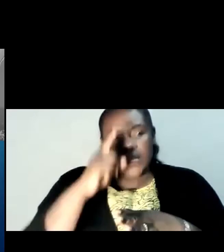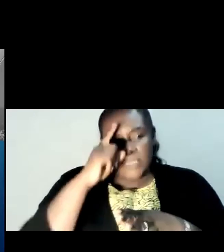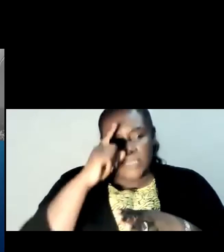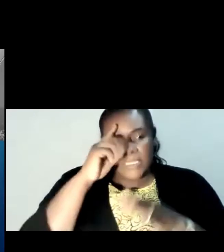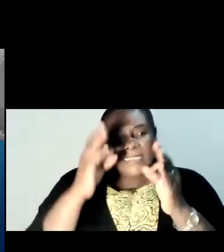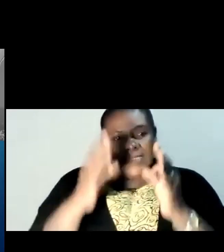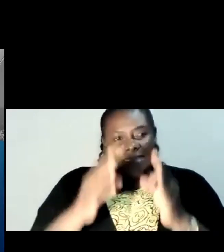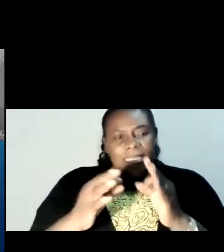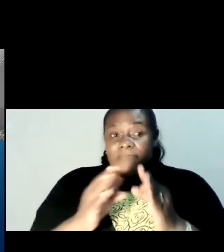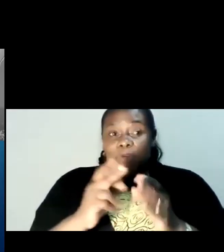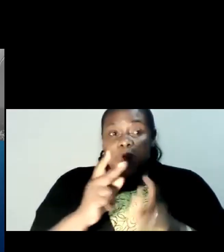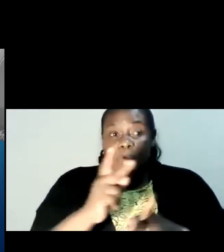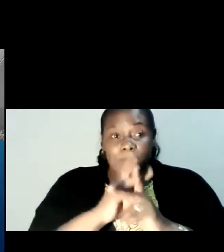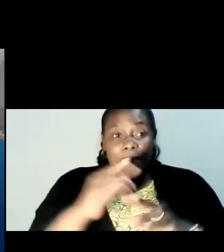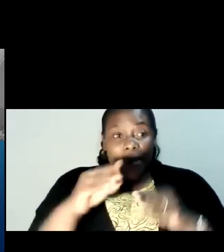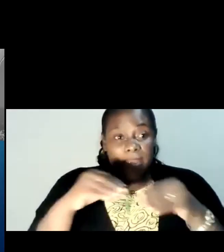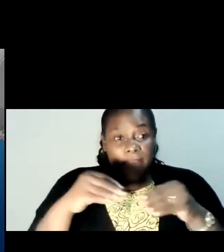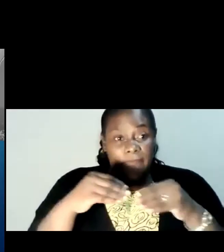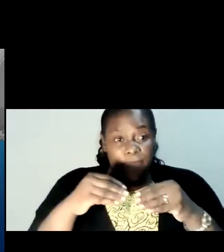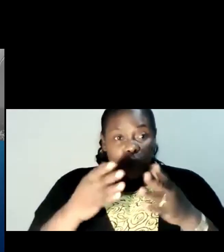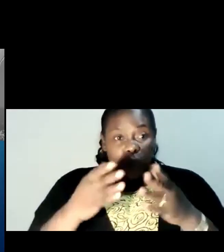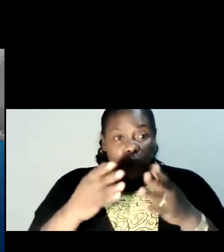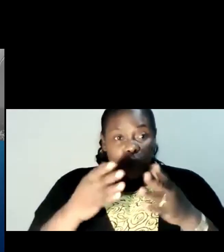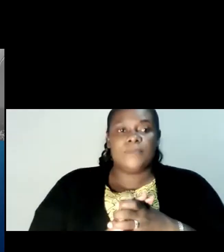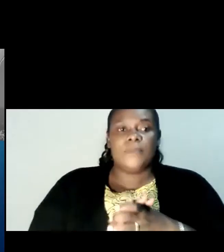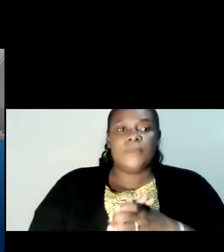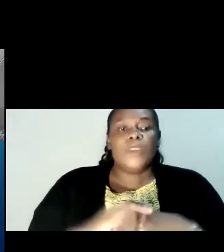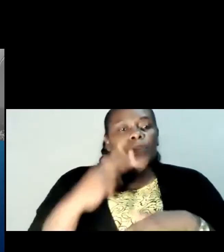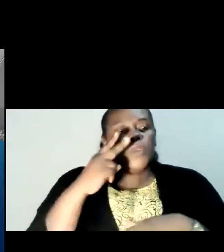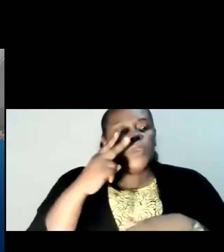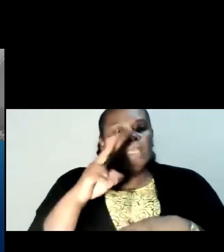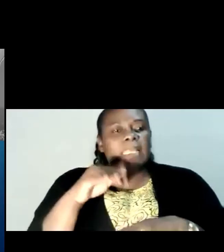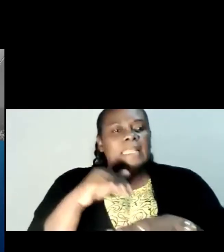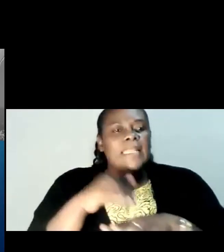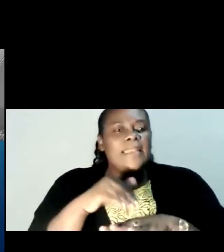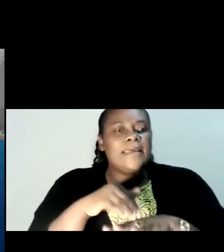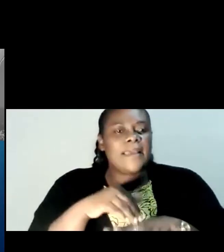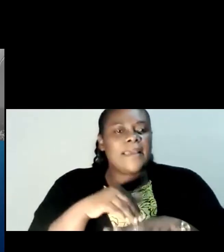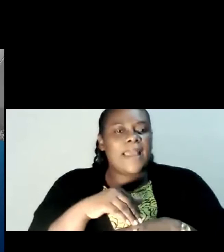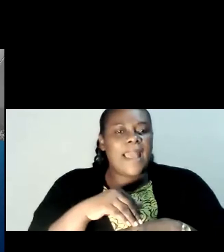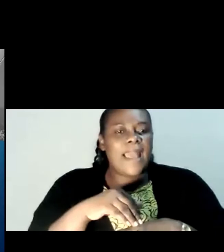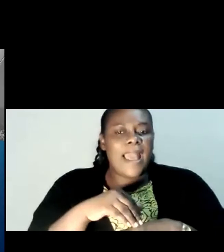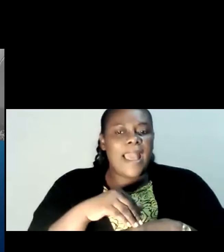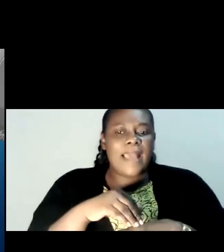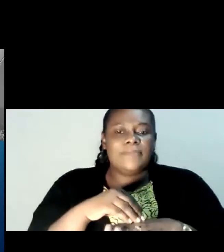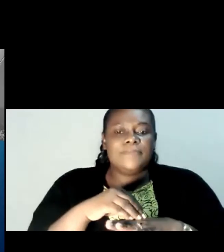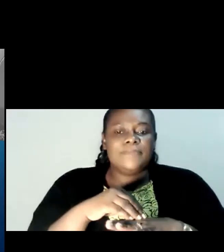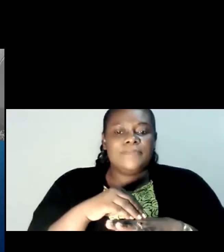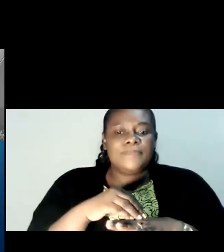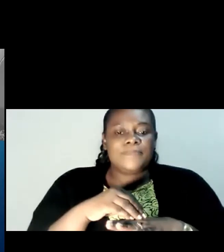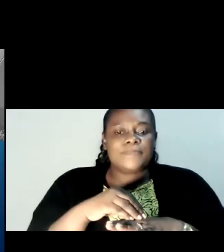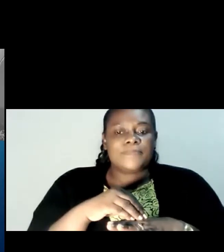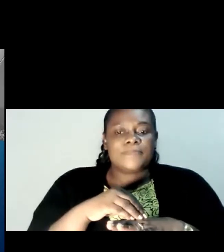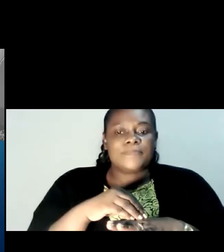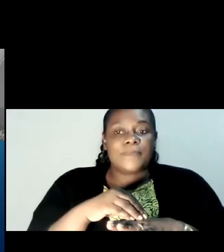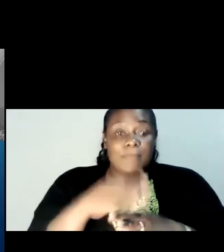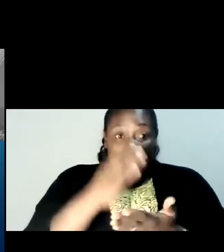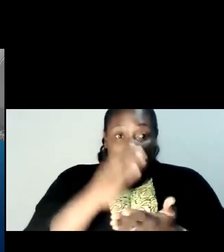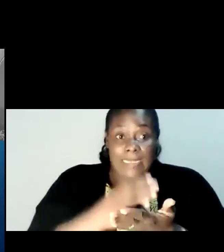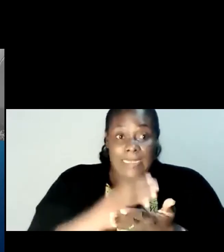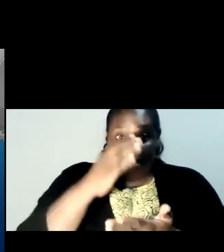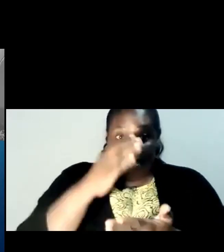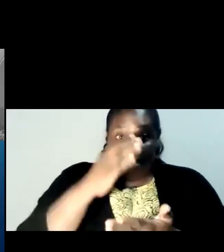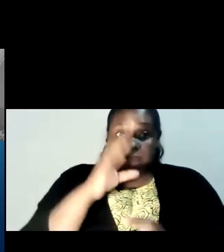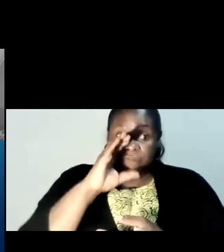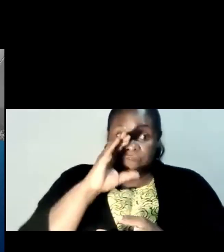not. You can look at the back of a Coke, for example. Sometimes